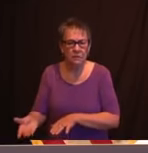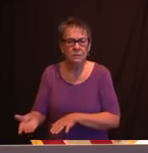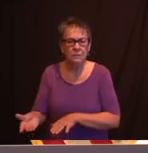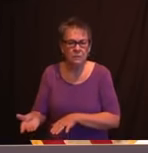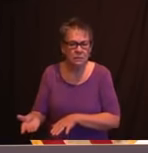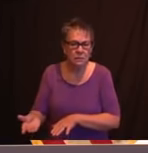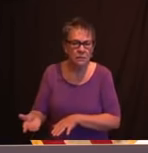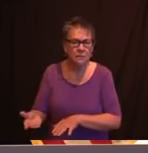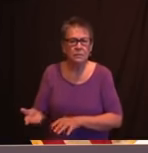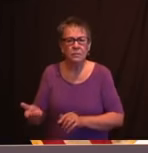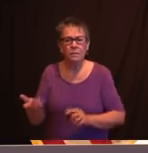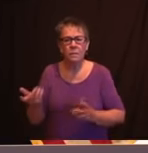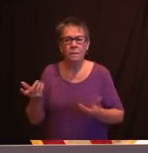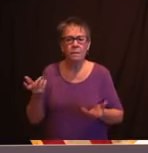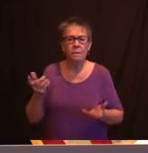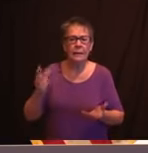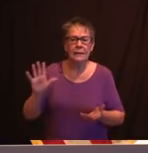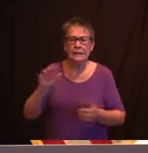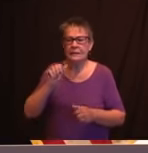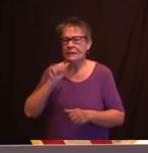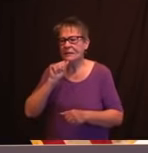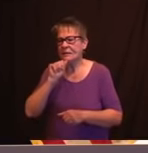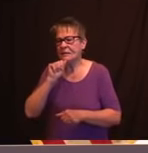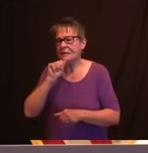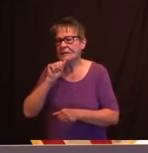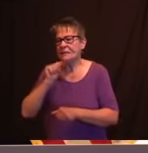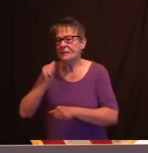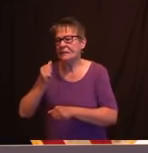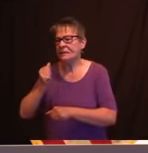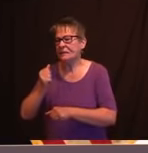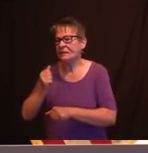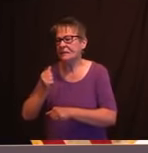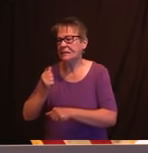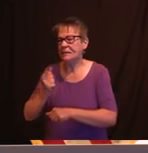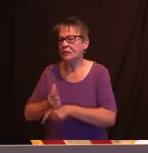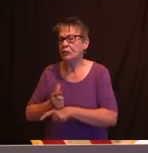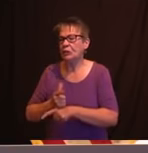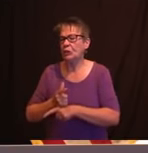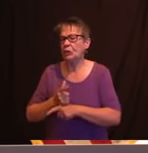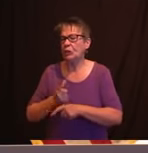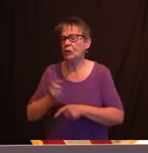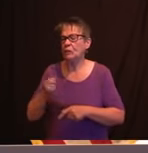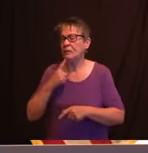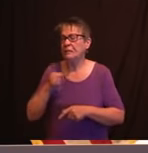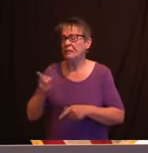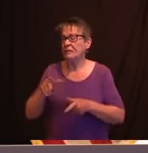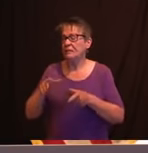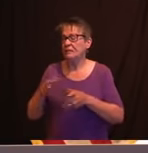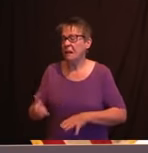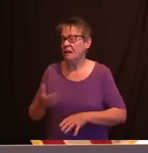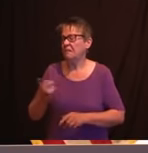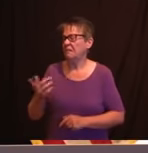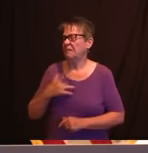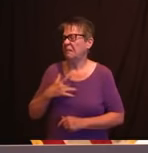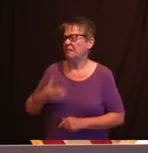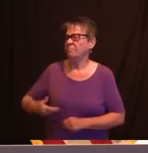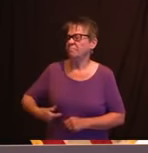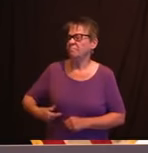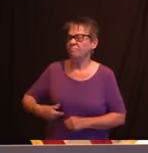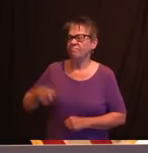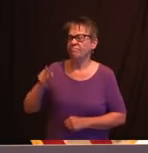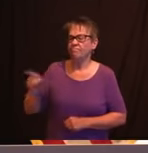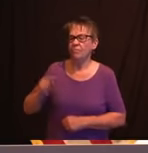of the opinion he almost certainly had contracted COVID-19. It was at the height of this, at the peak in that plateau